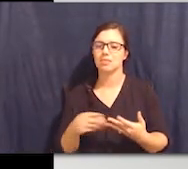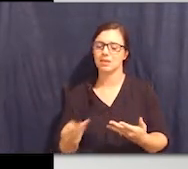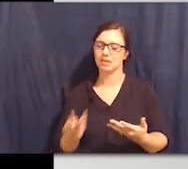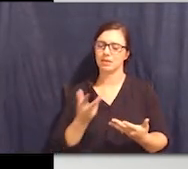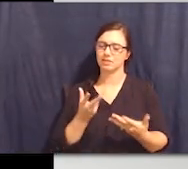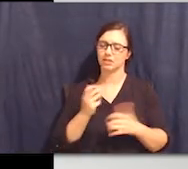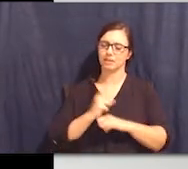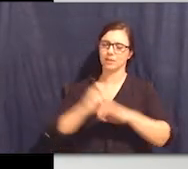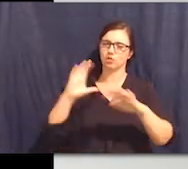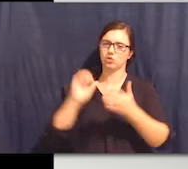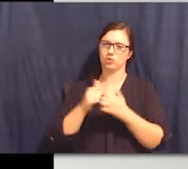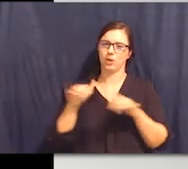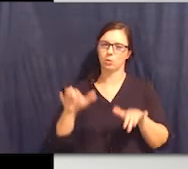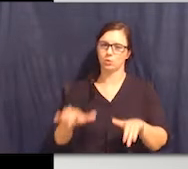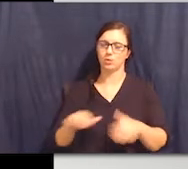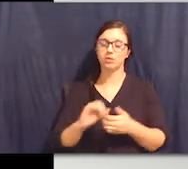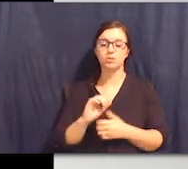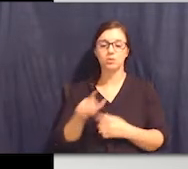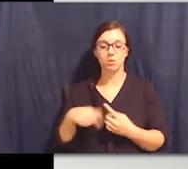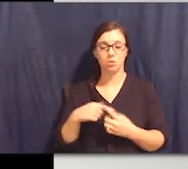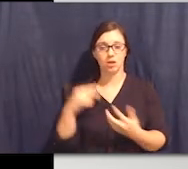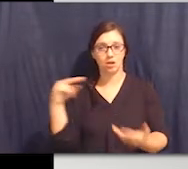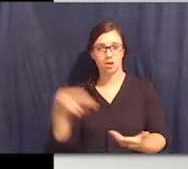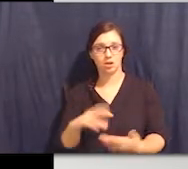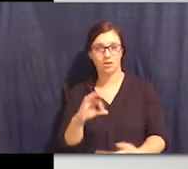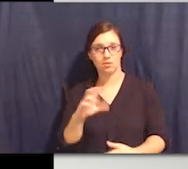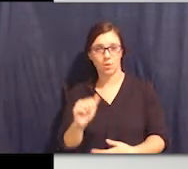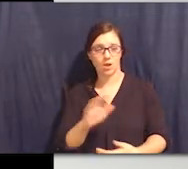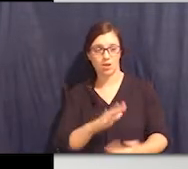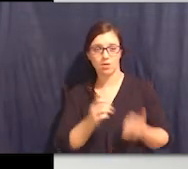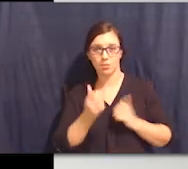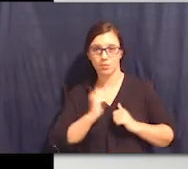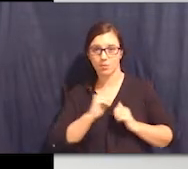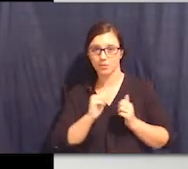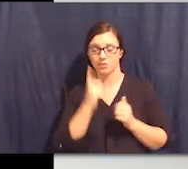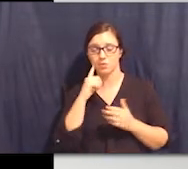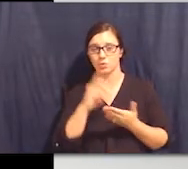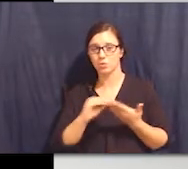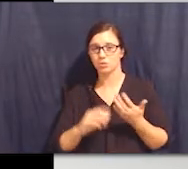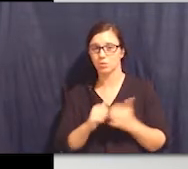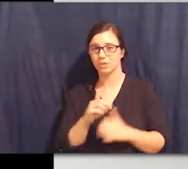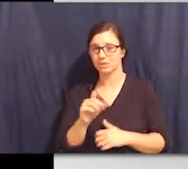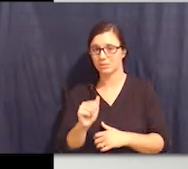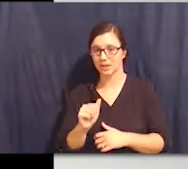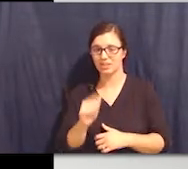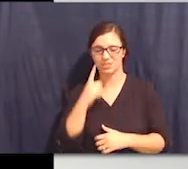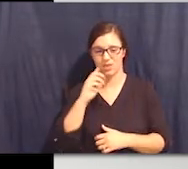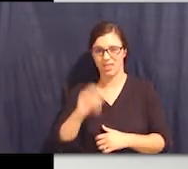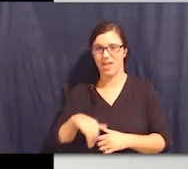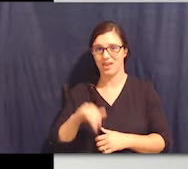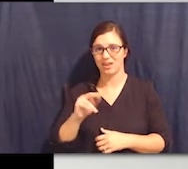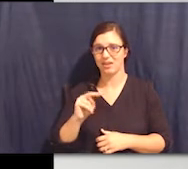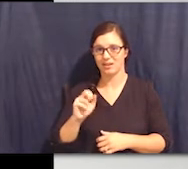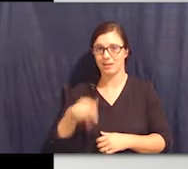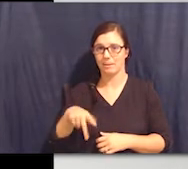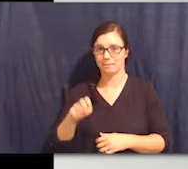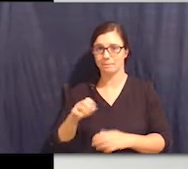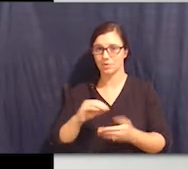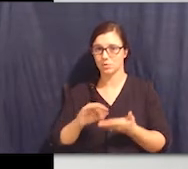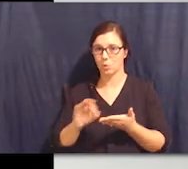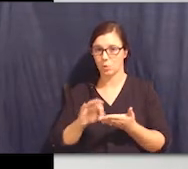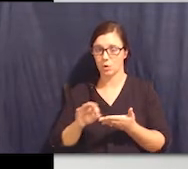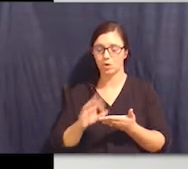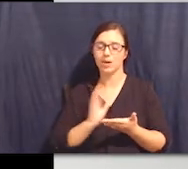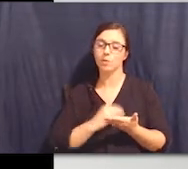us a picture of how they're doing. So when you look at Florida's performance for students with disabilities on this NAEP score, you'll see we're among,